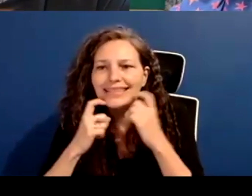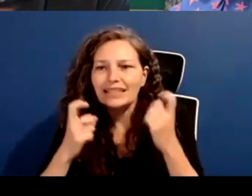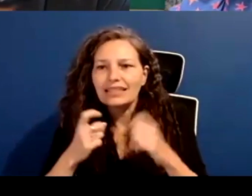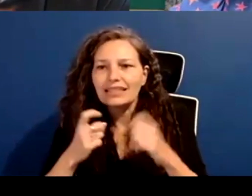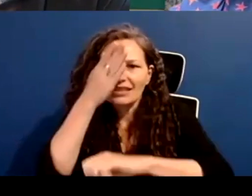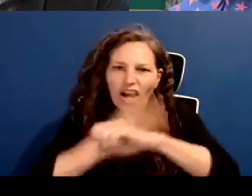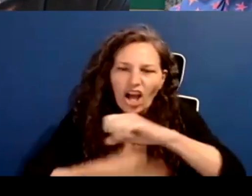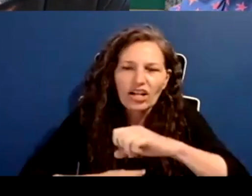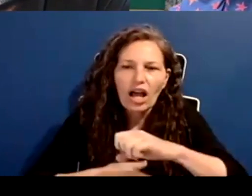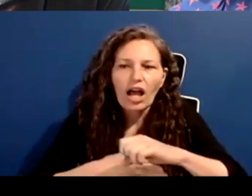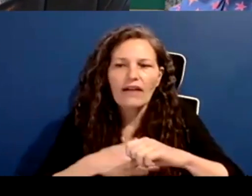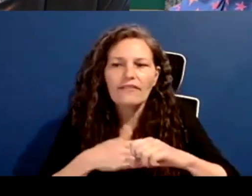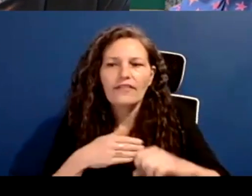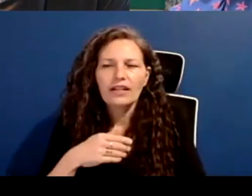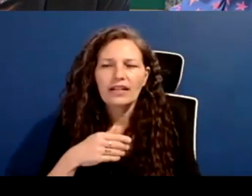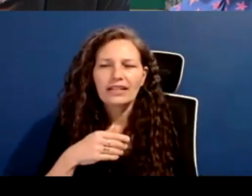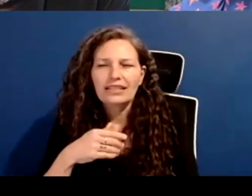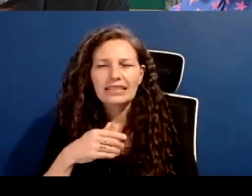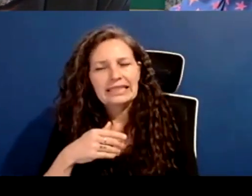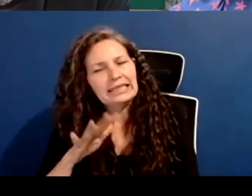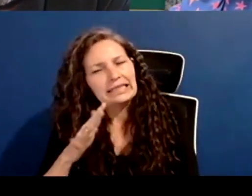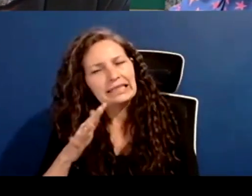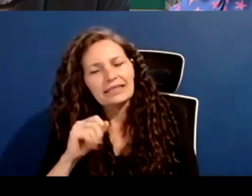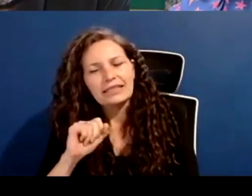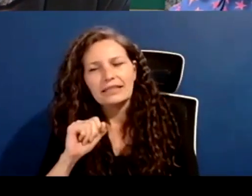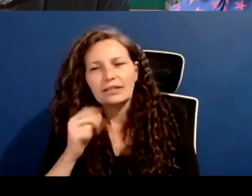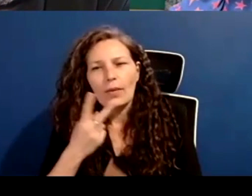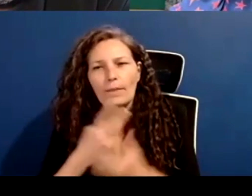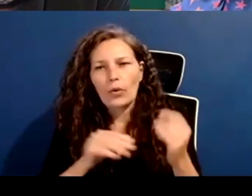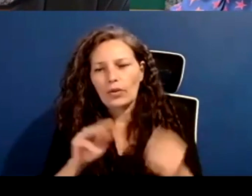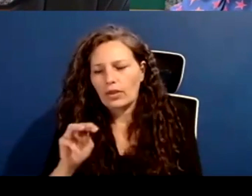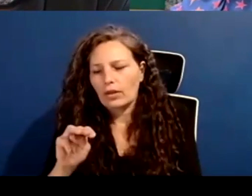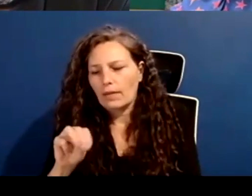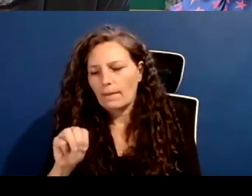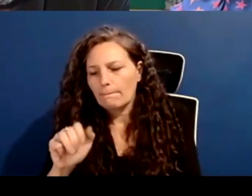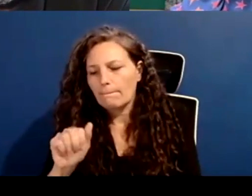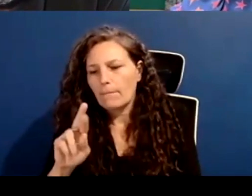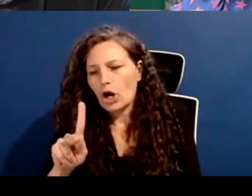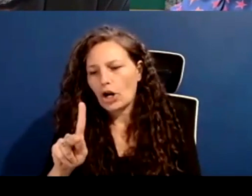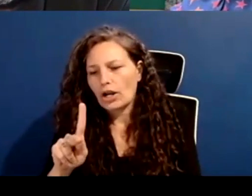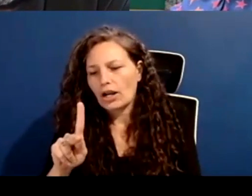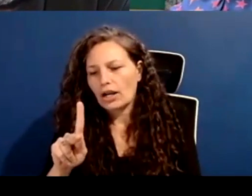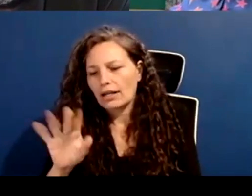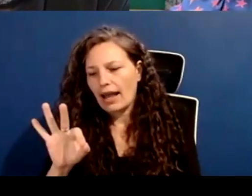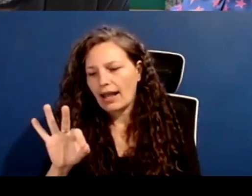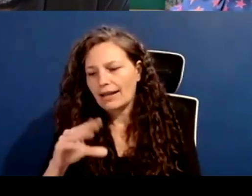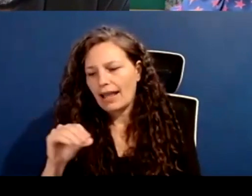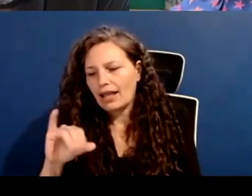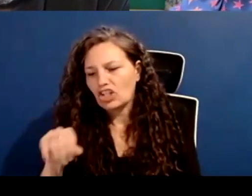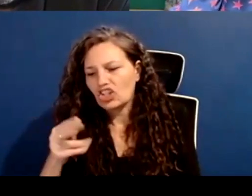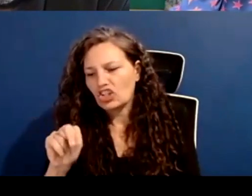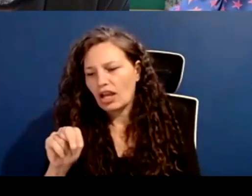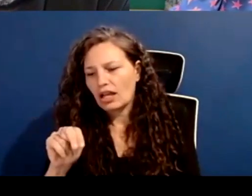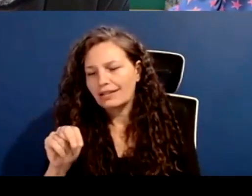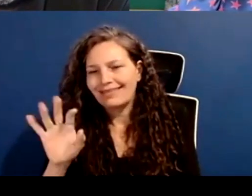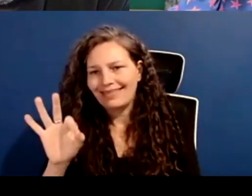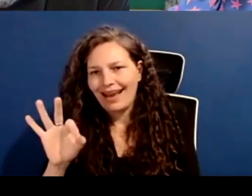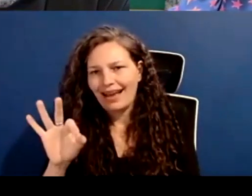be that in both John 9 and Mark 9, Jesus is having a conversation with an